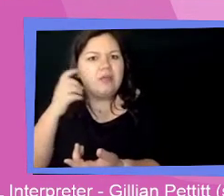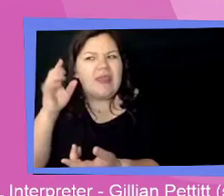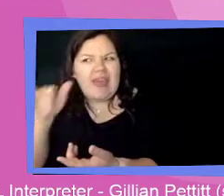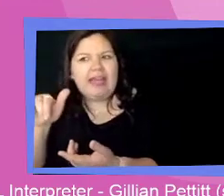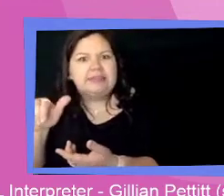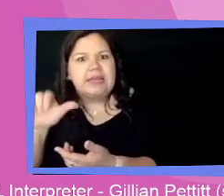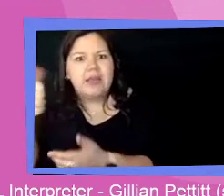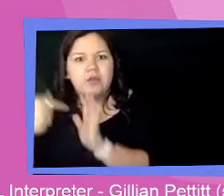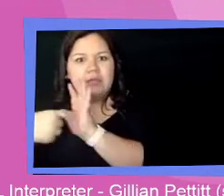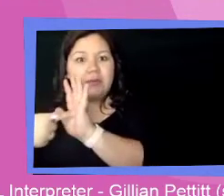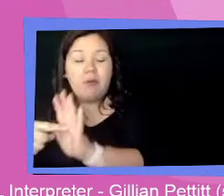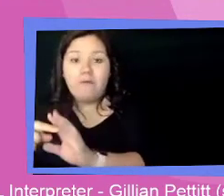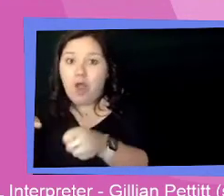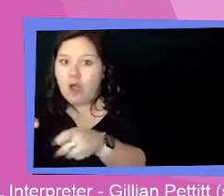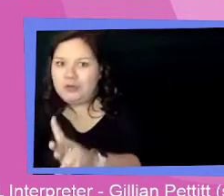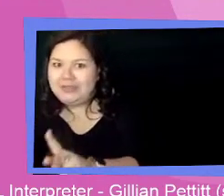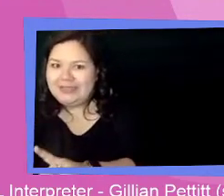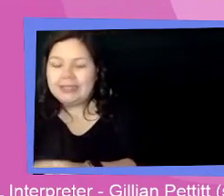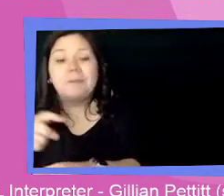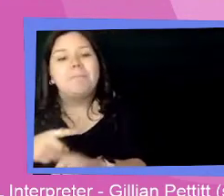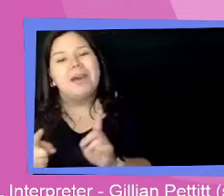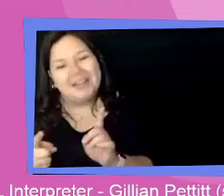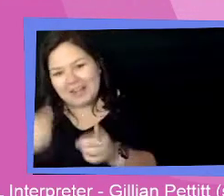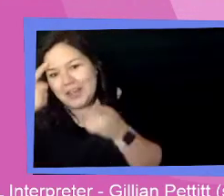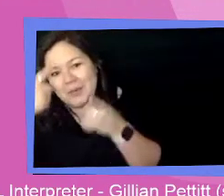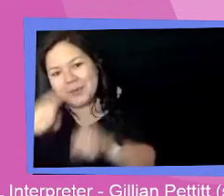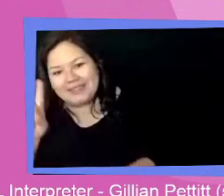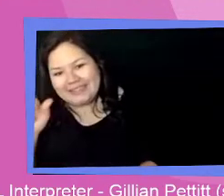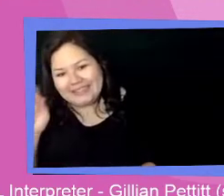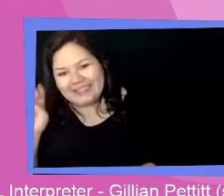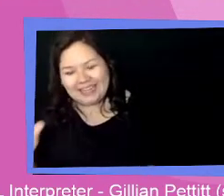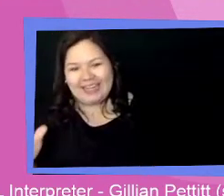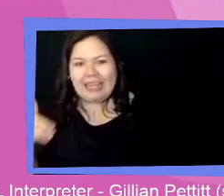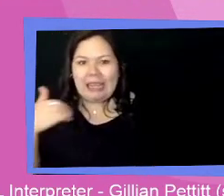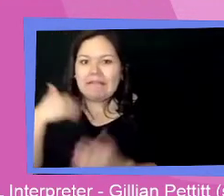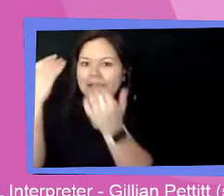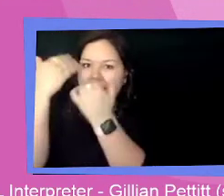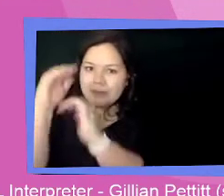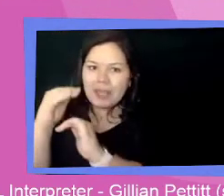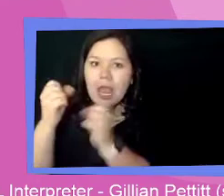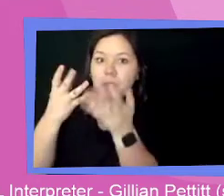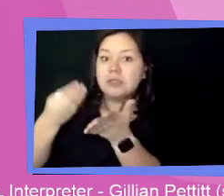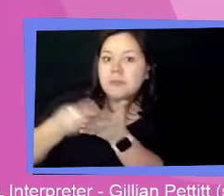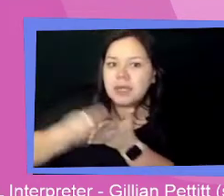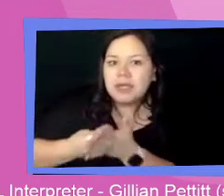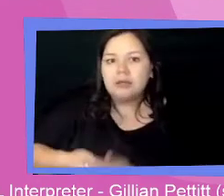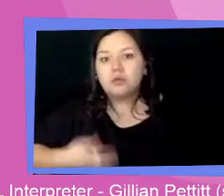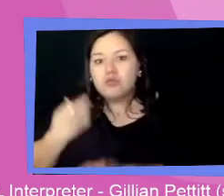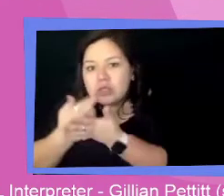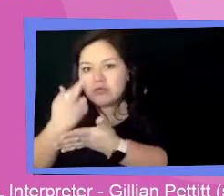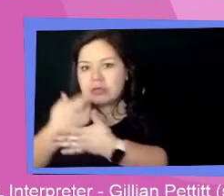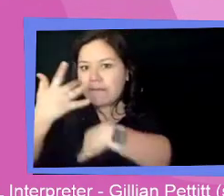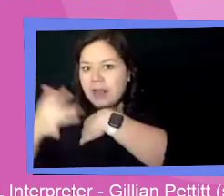like Danny's saying, there's a cap too on how much money and resources are available